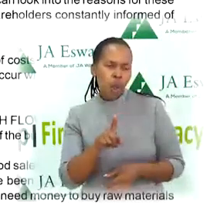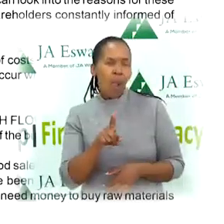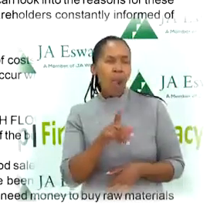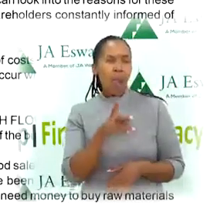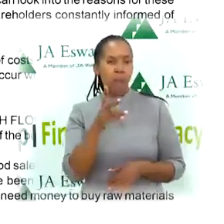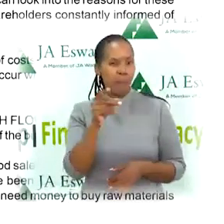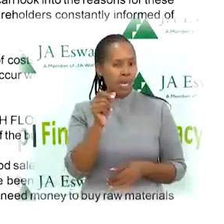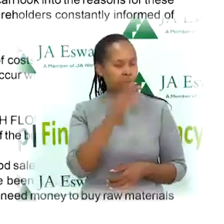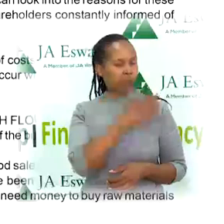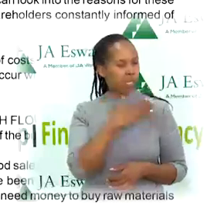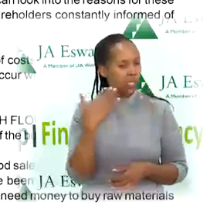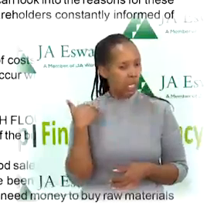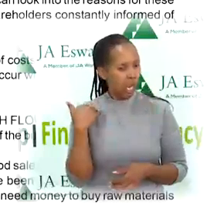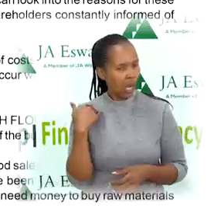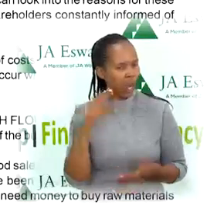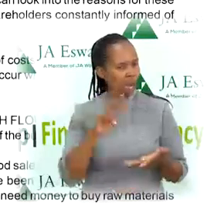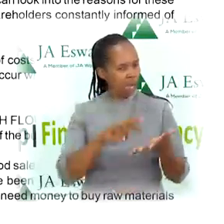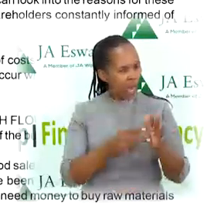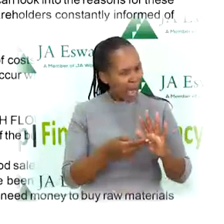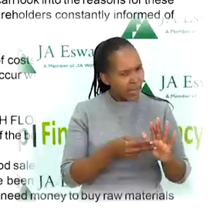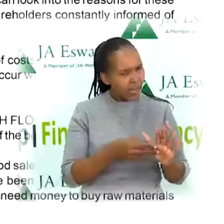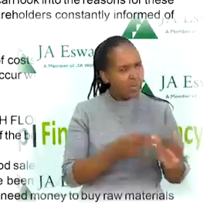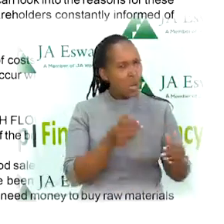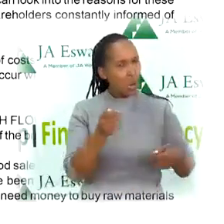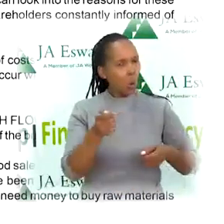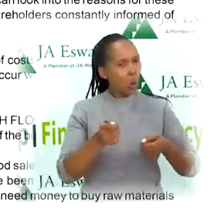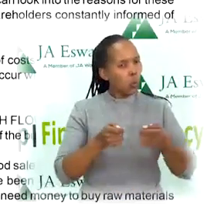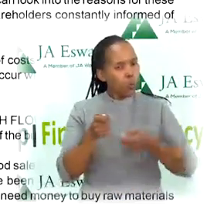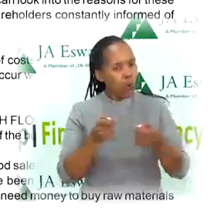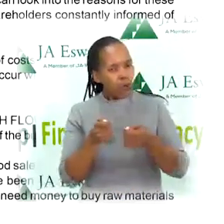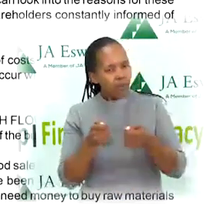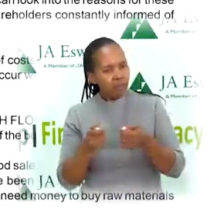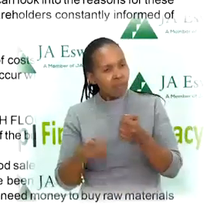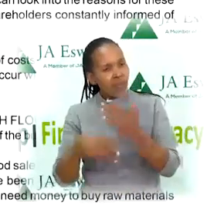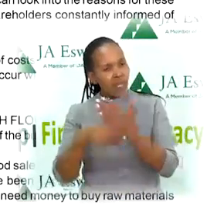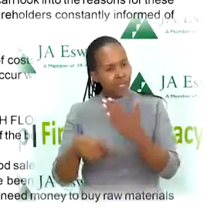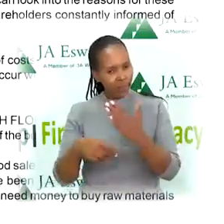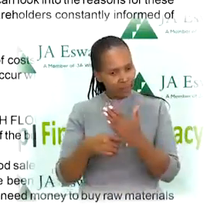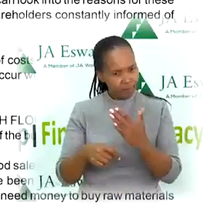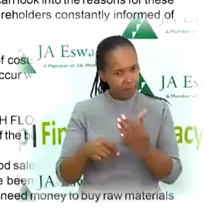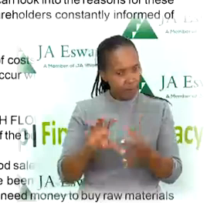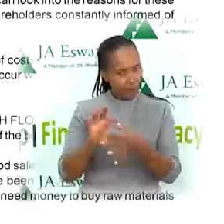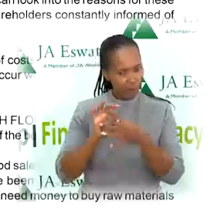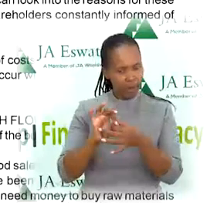plan and control both the cost and the revenue of the company.